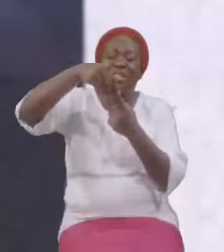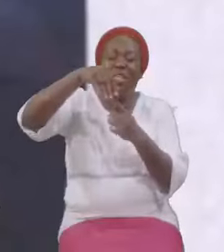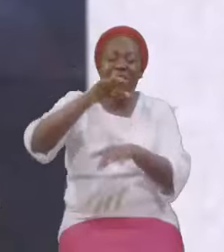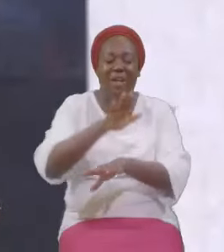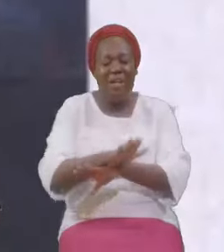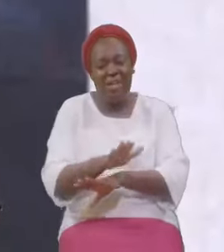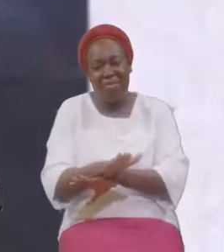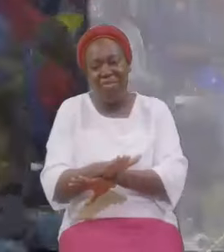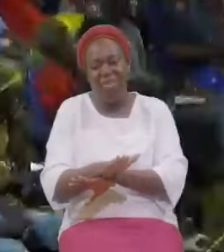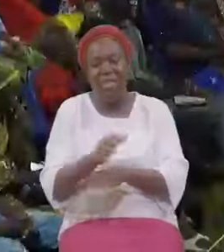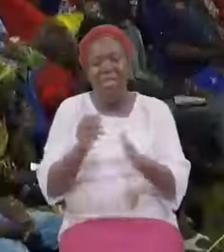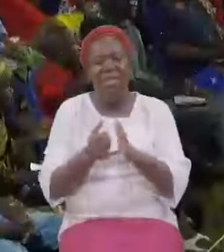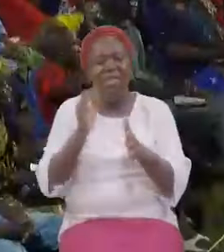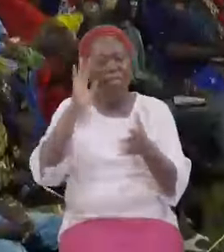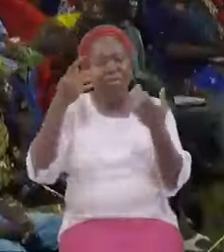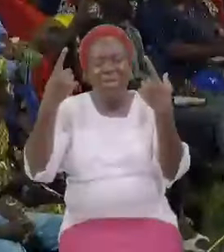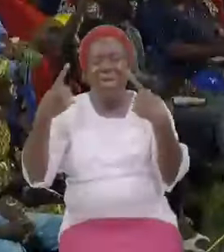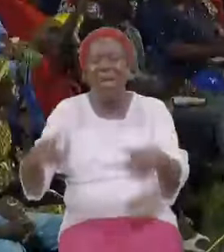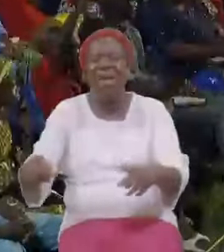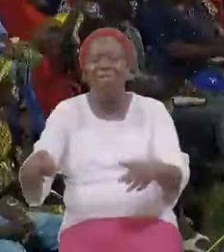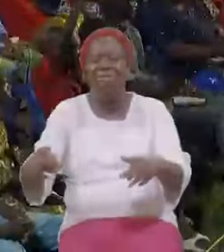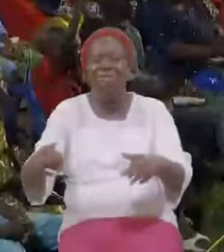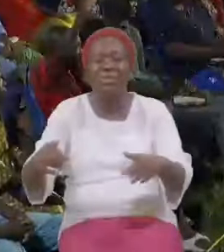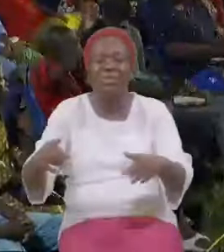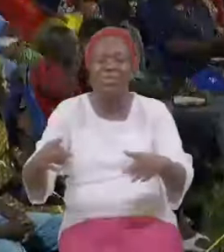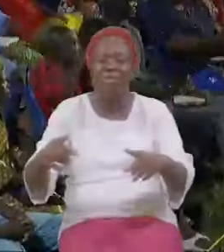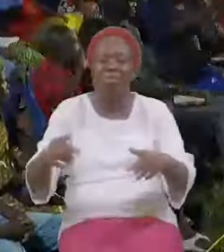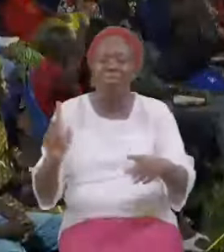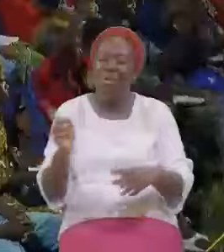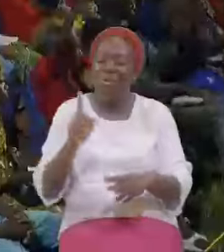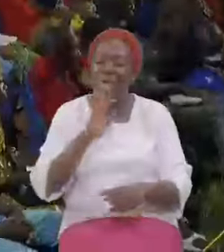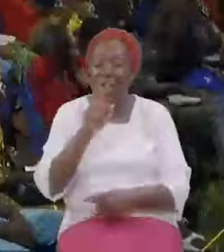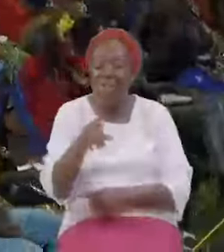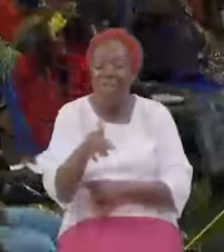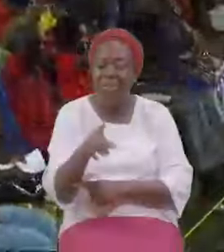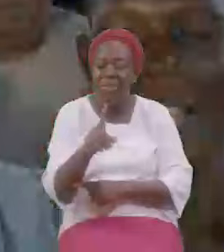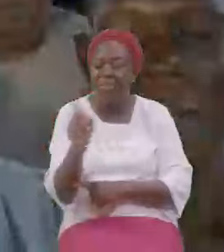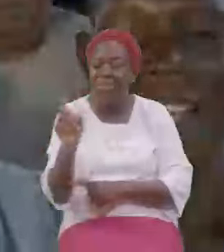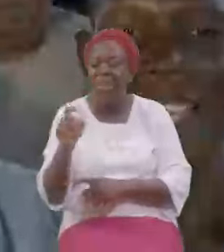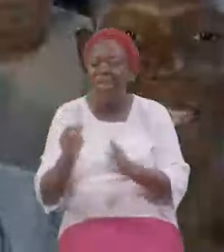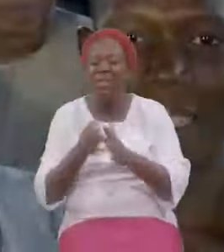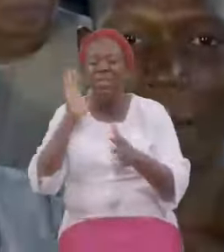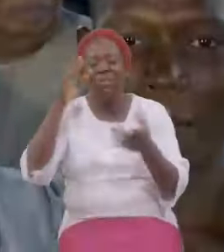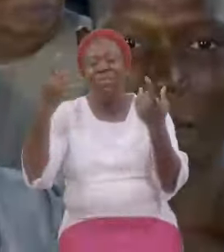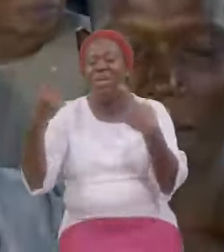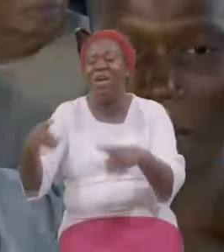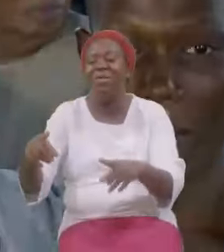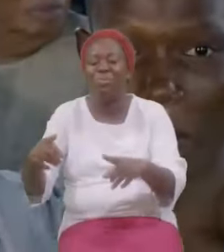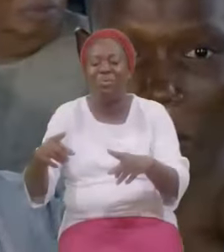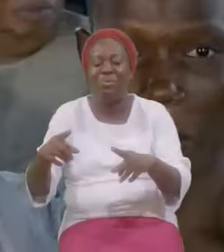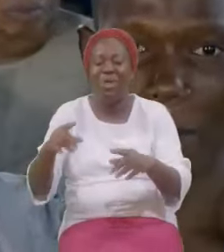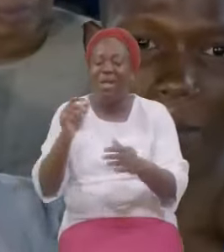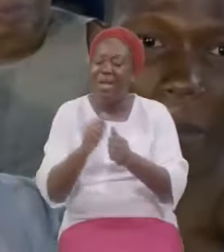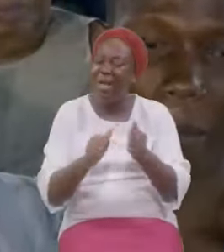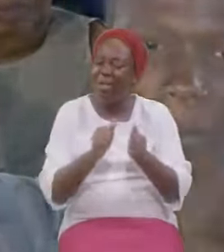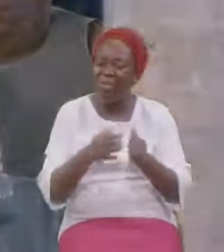will happen. Where are you? It will happen. Amen. Everything shakable